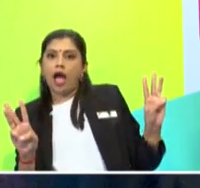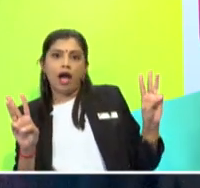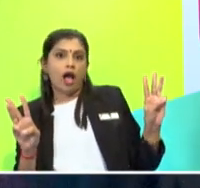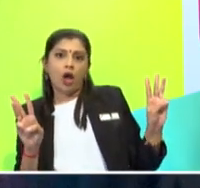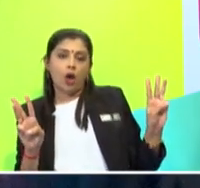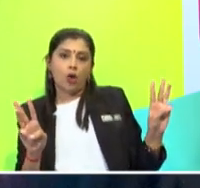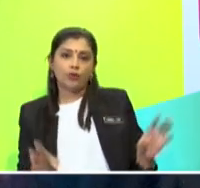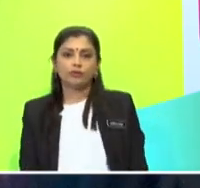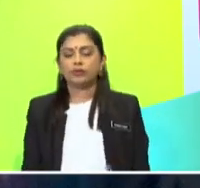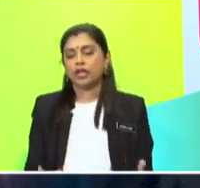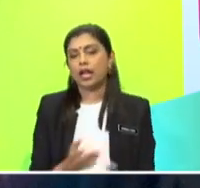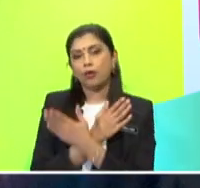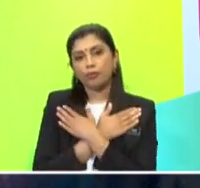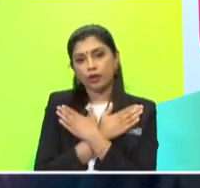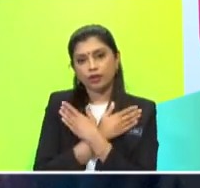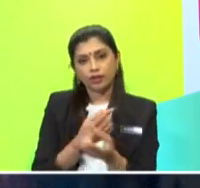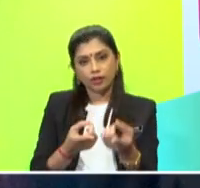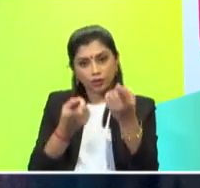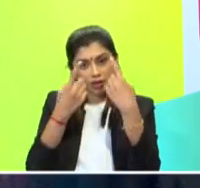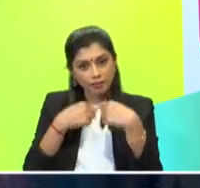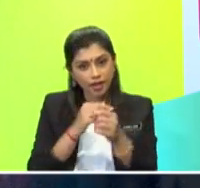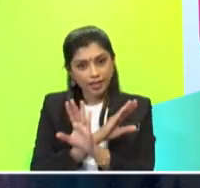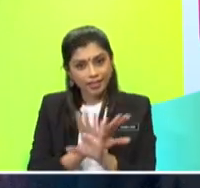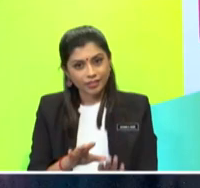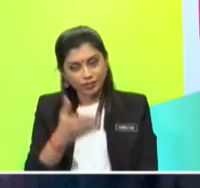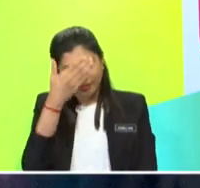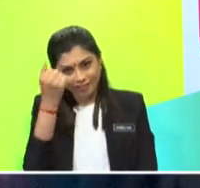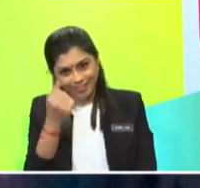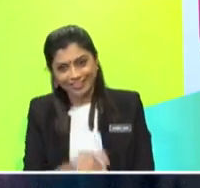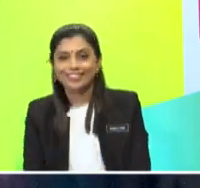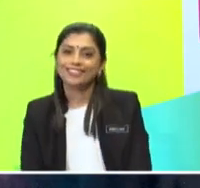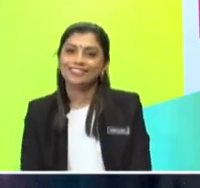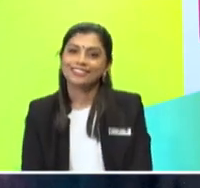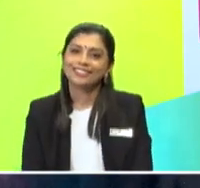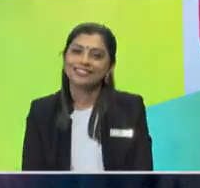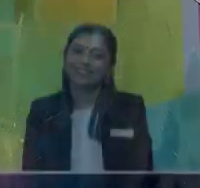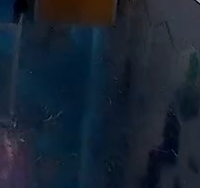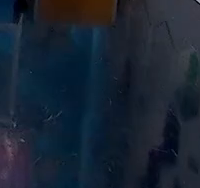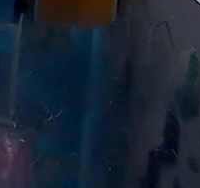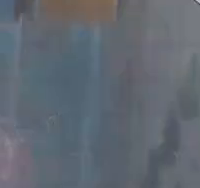right now, we're going to take a short break. And be back to you for Lower Form on DidikTV KPM.